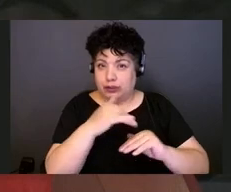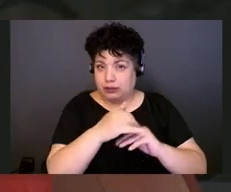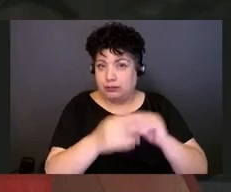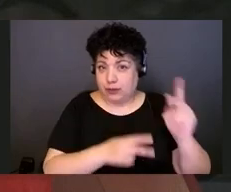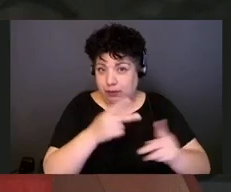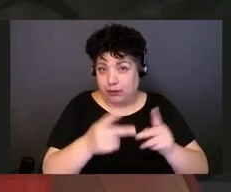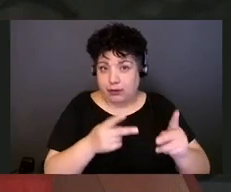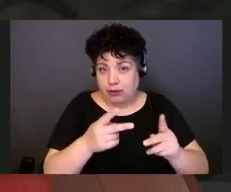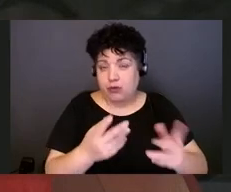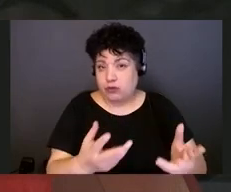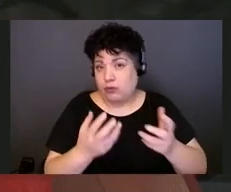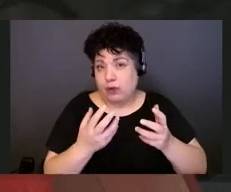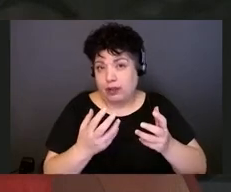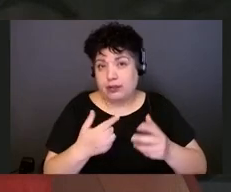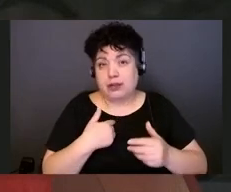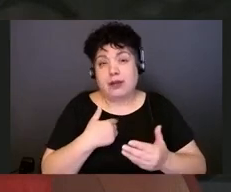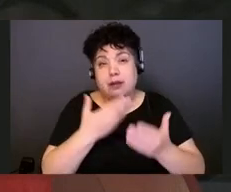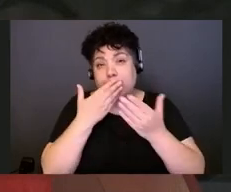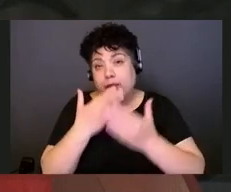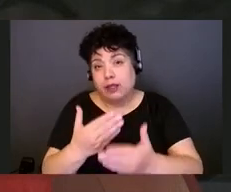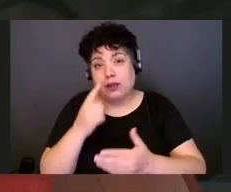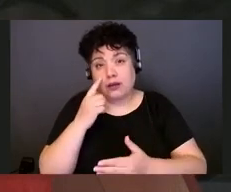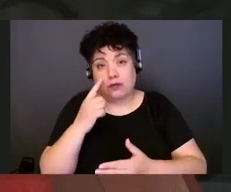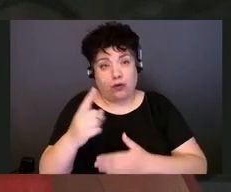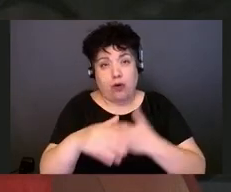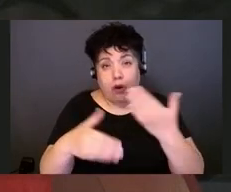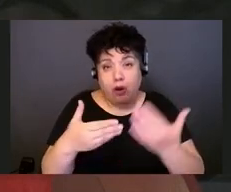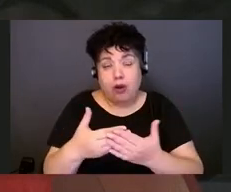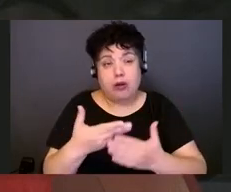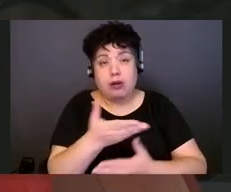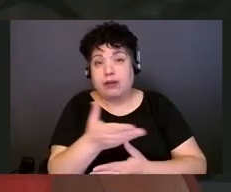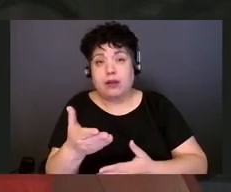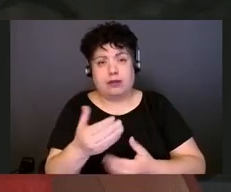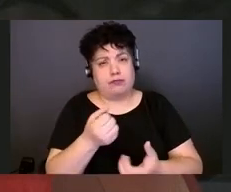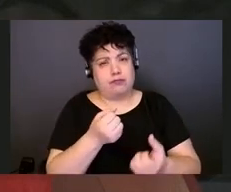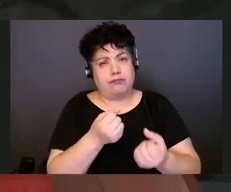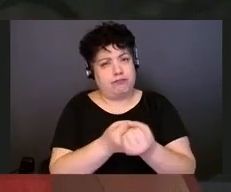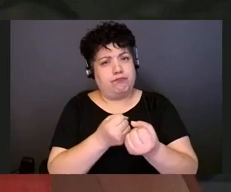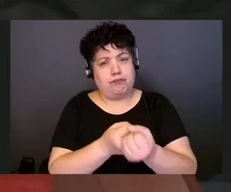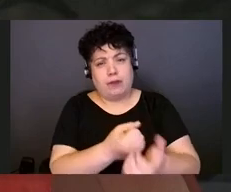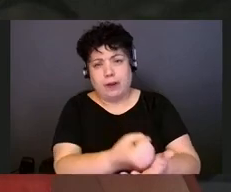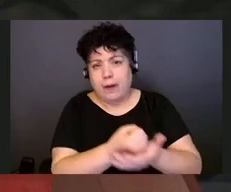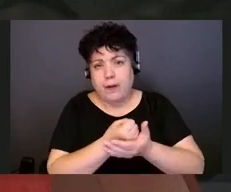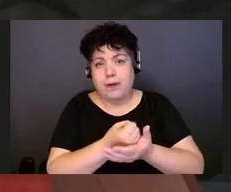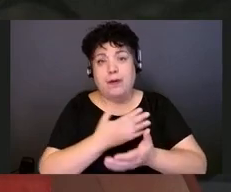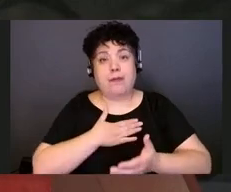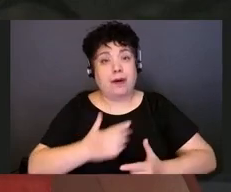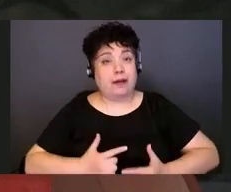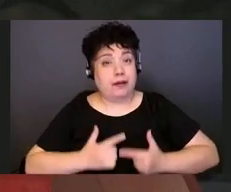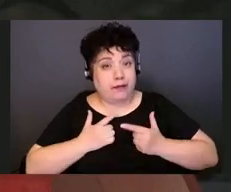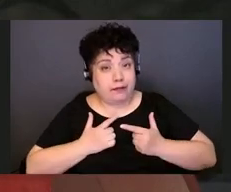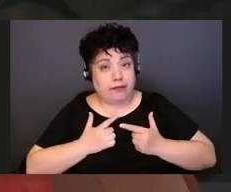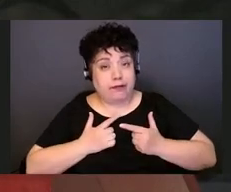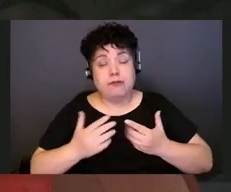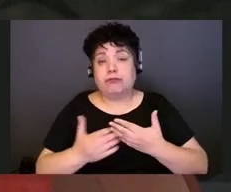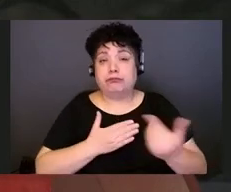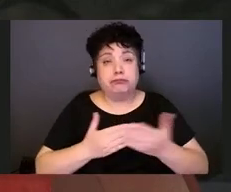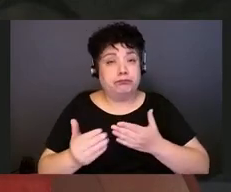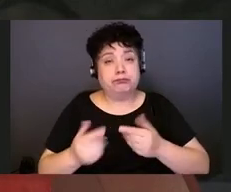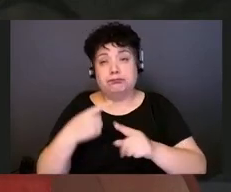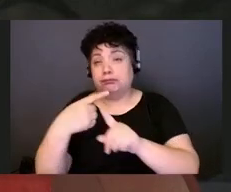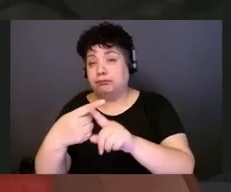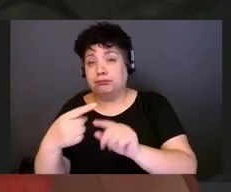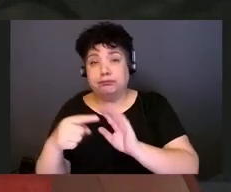I want to say thank you to all the people who have helped me in the hard times of my life. I